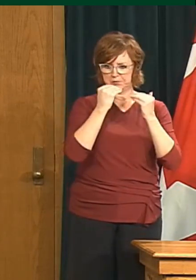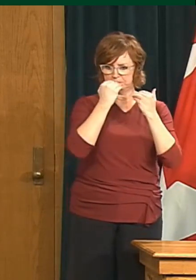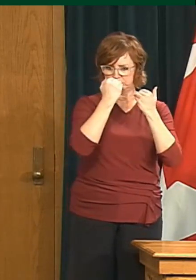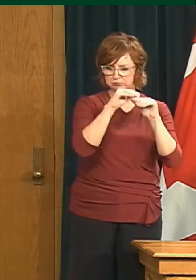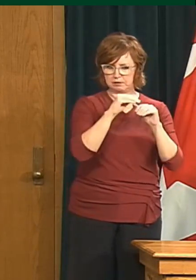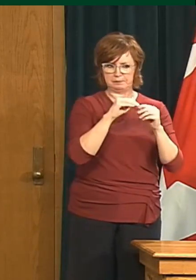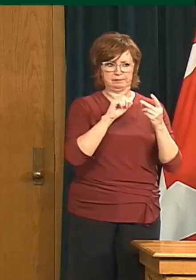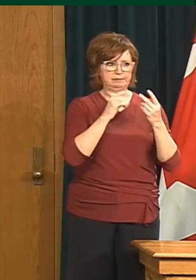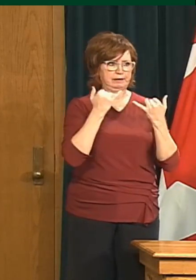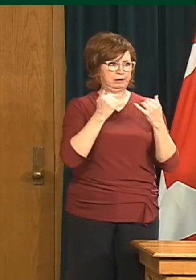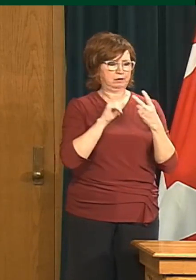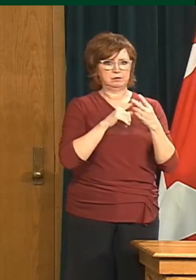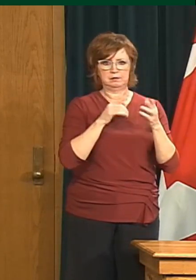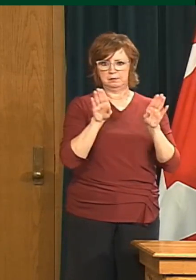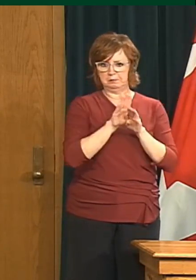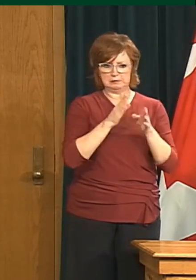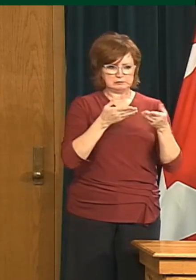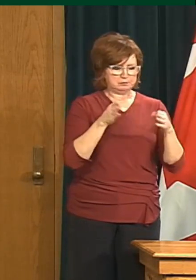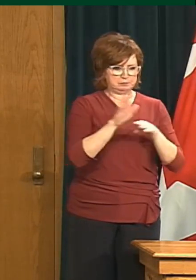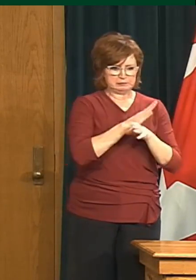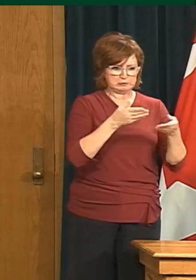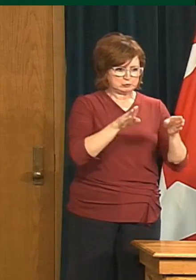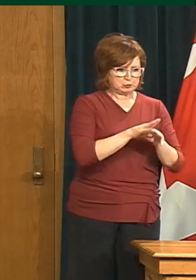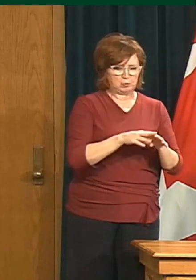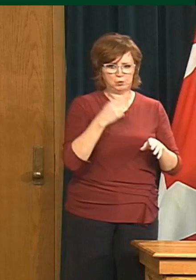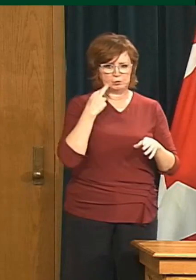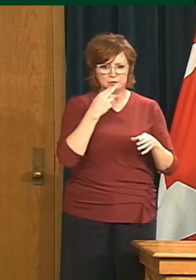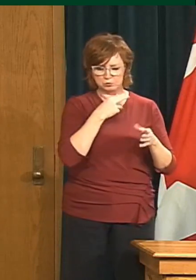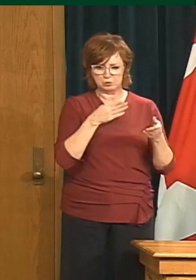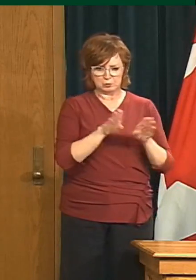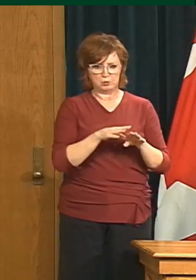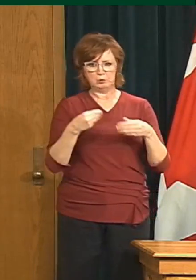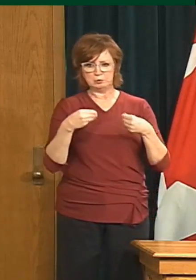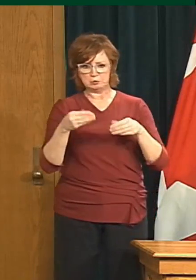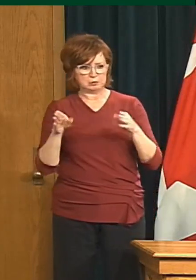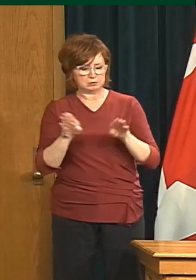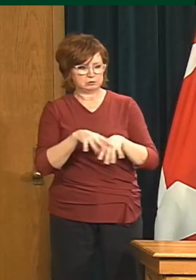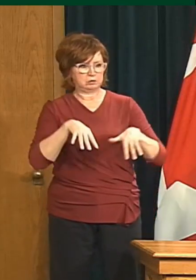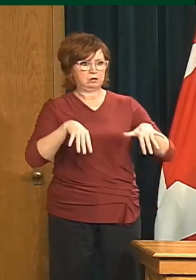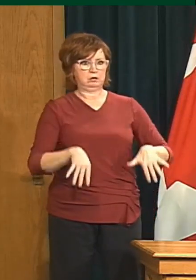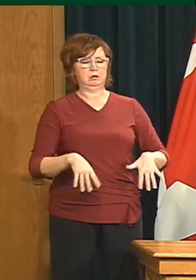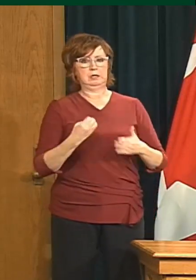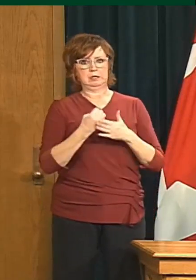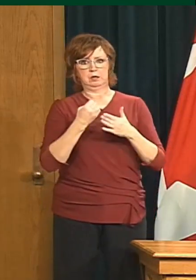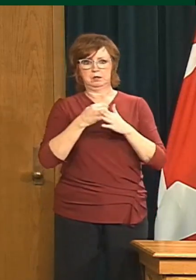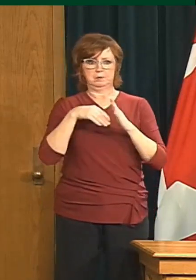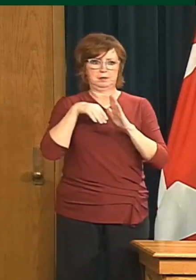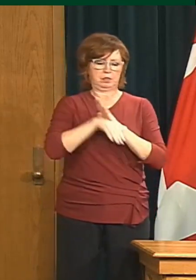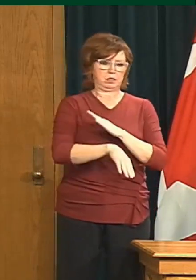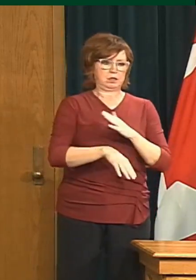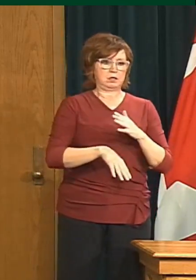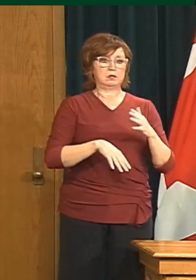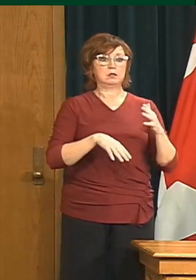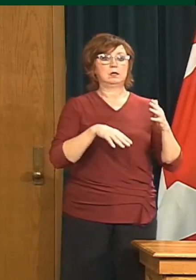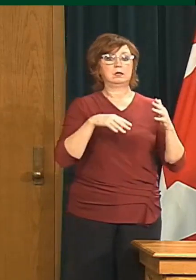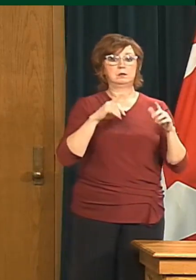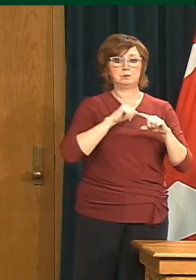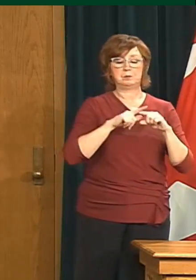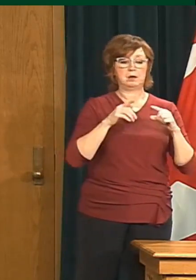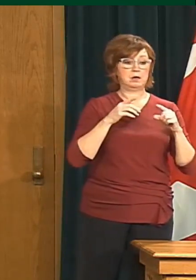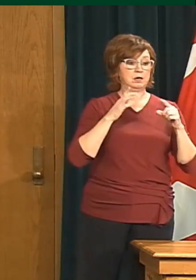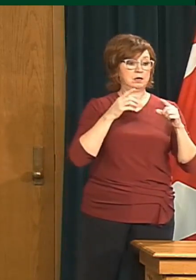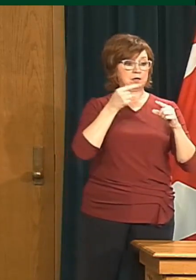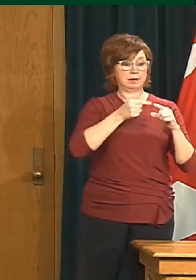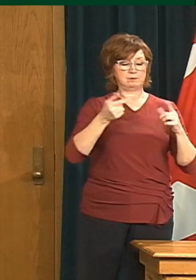economy. But as we recover from this pandemic, economically recover from this pandemic, this government has faith